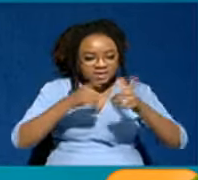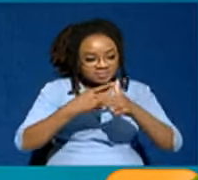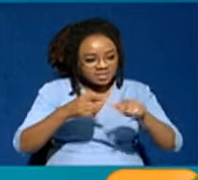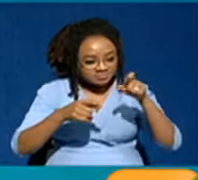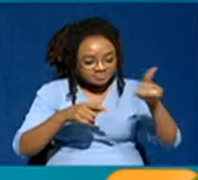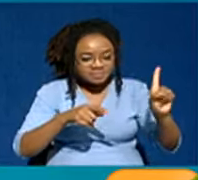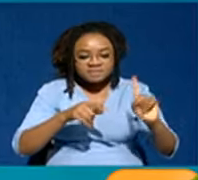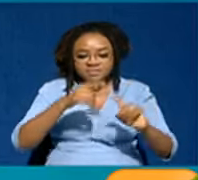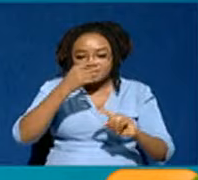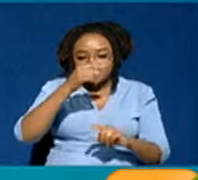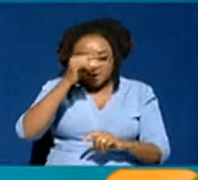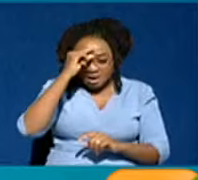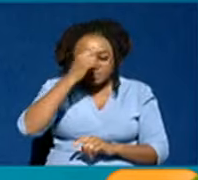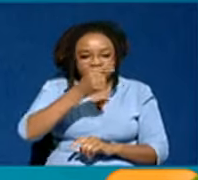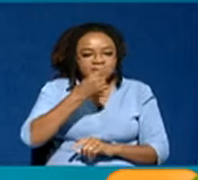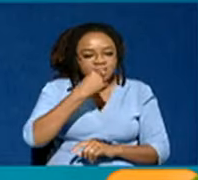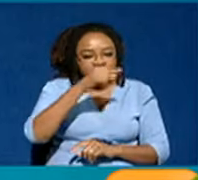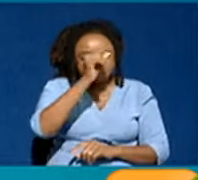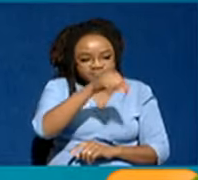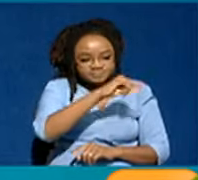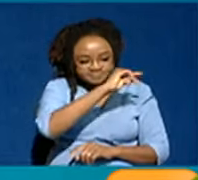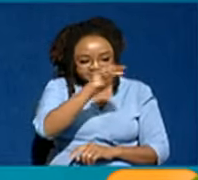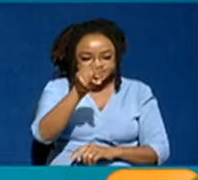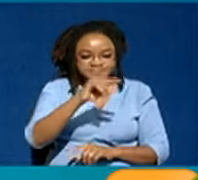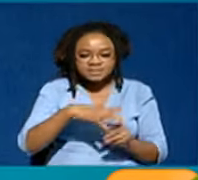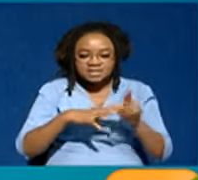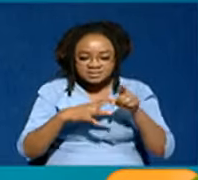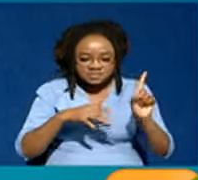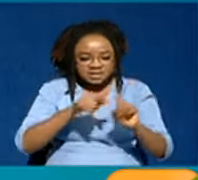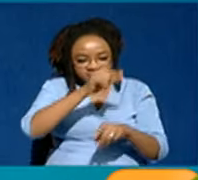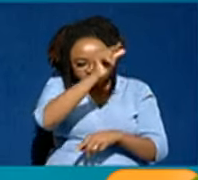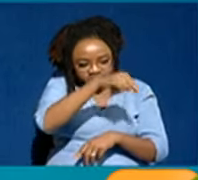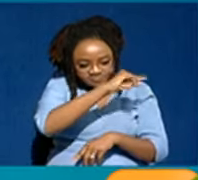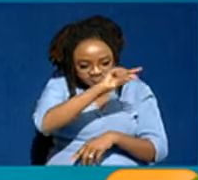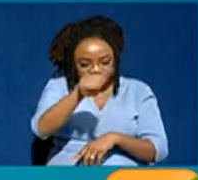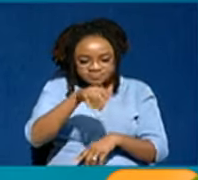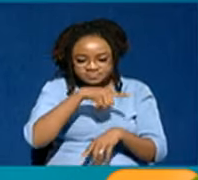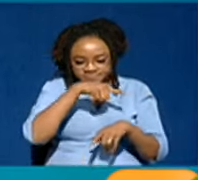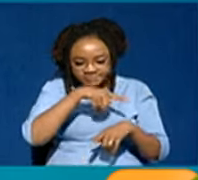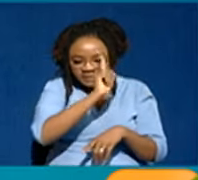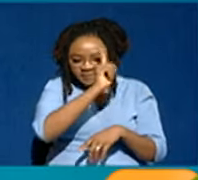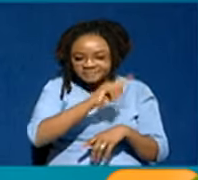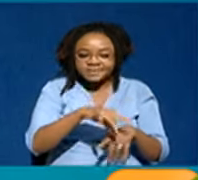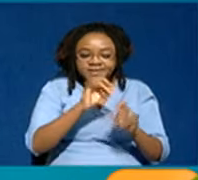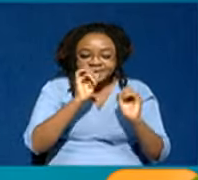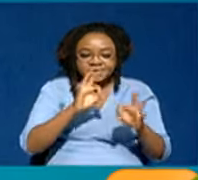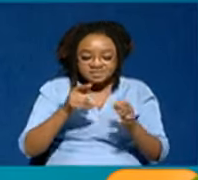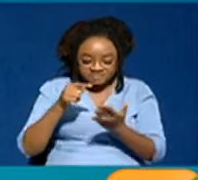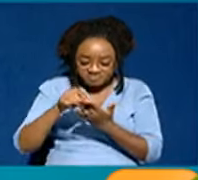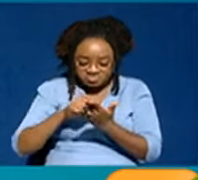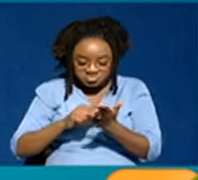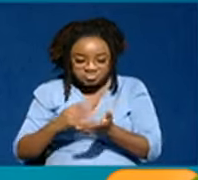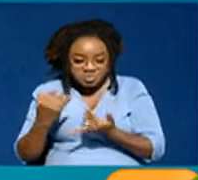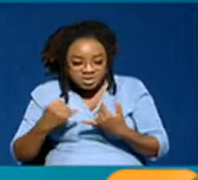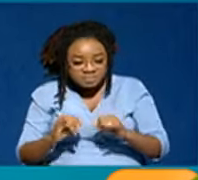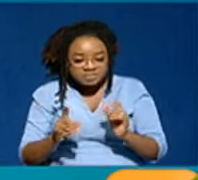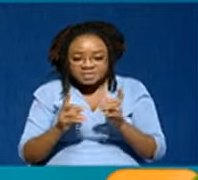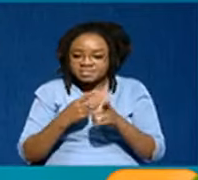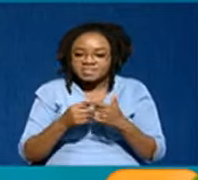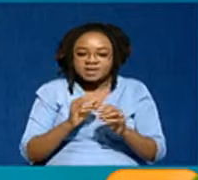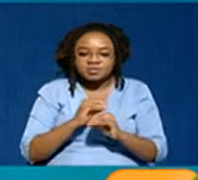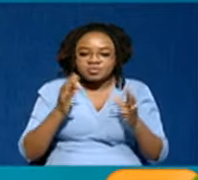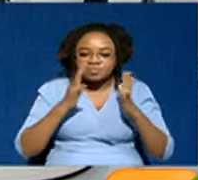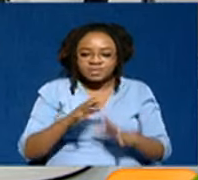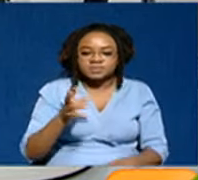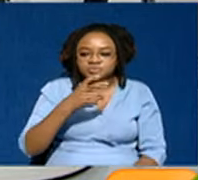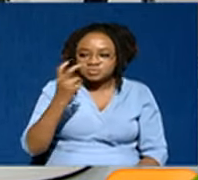whole blame of this. Okay. Otherwise, if they would be engaging in good faith and implementing those agreements, nobody would be going on strike. Okay. Yes. There's no goodwill,